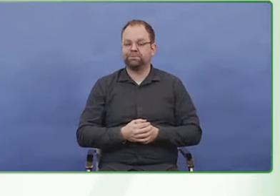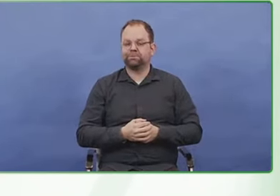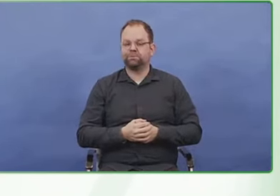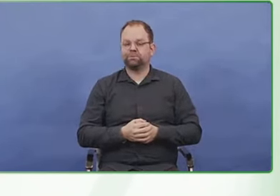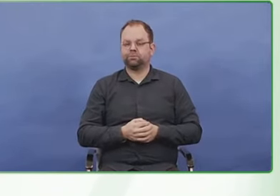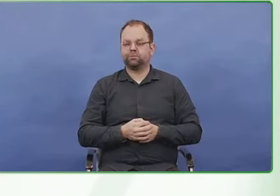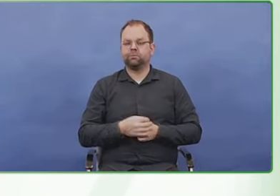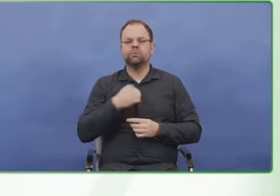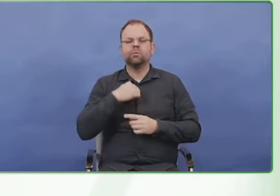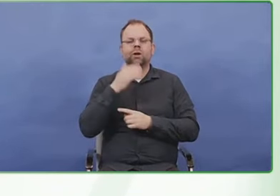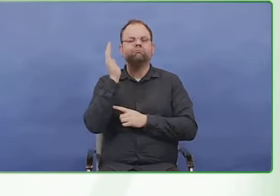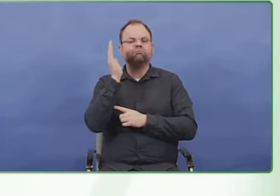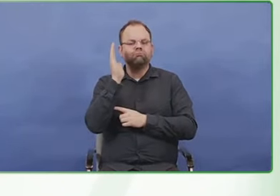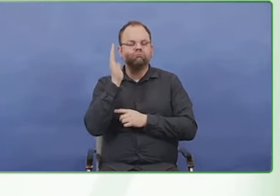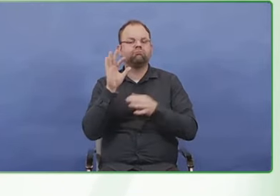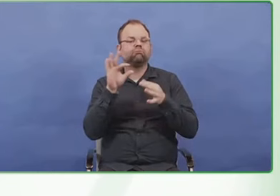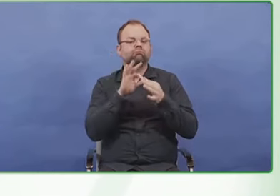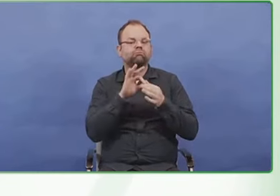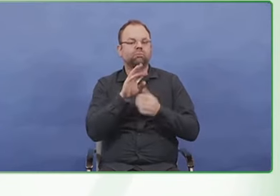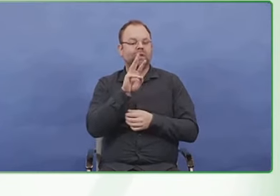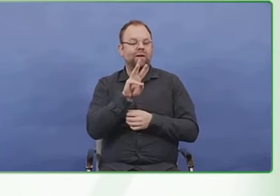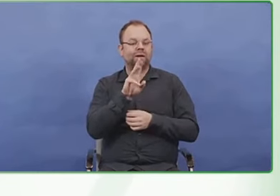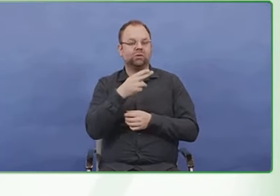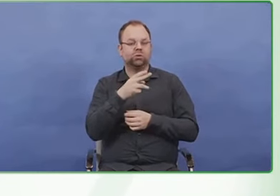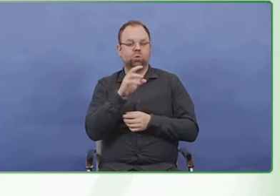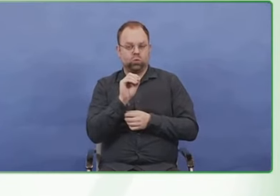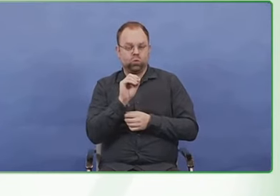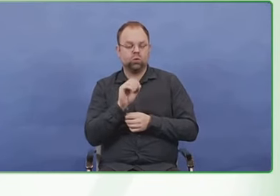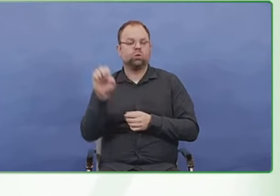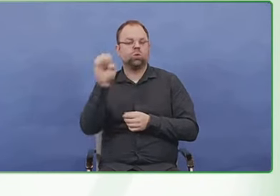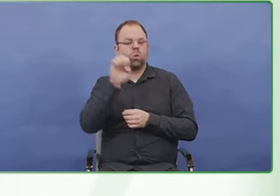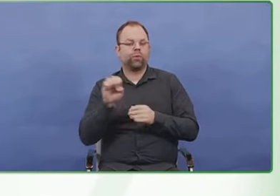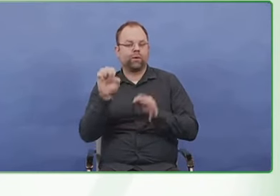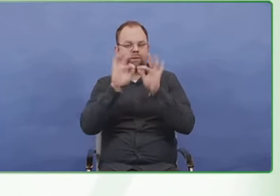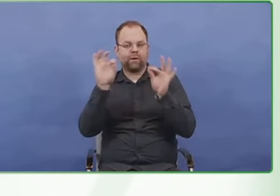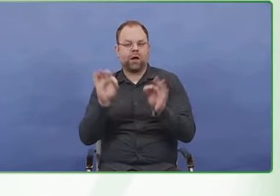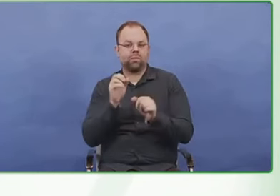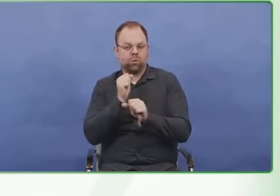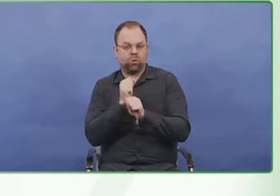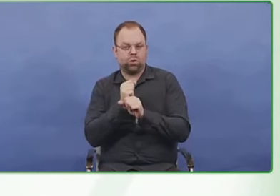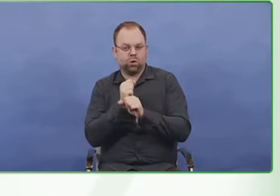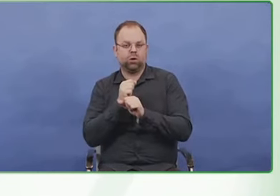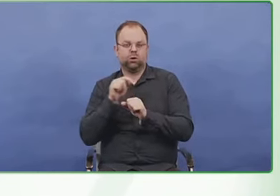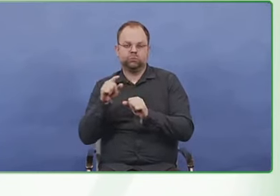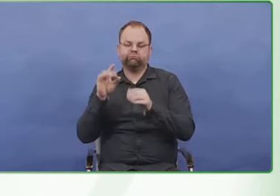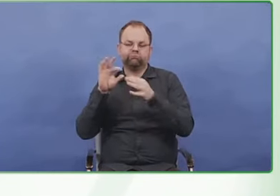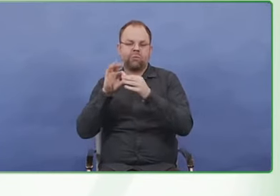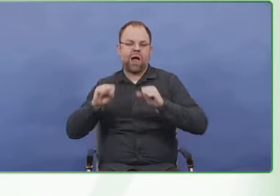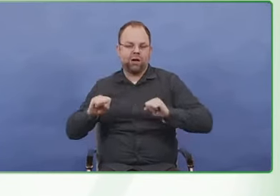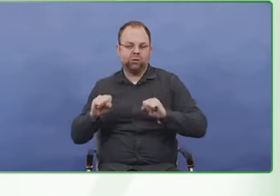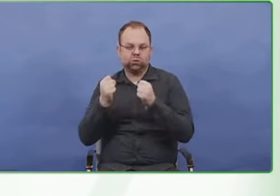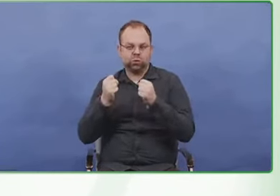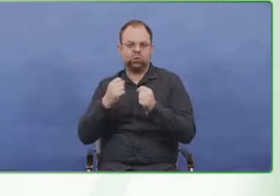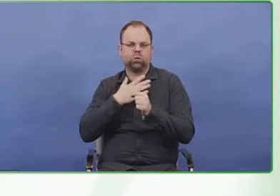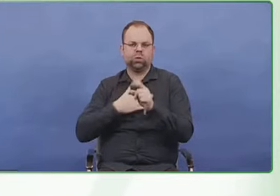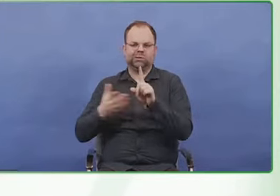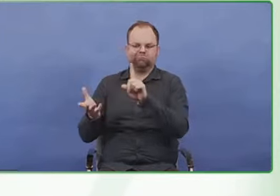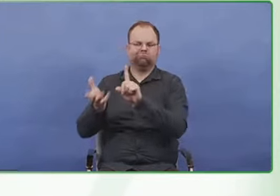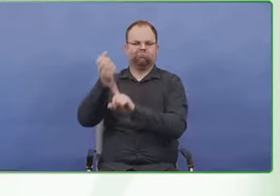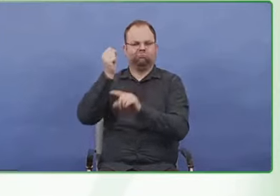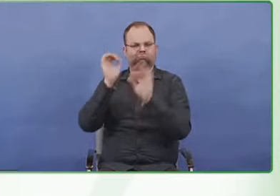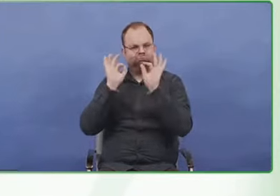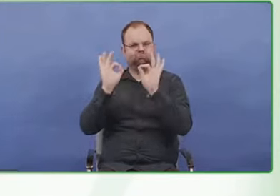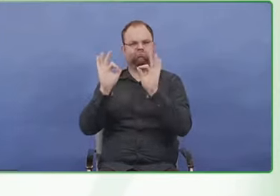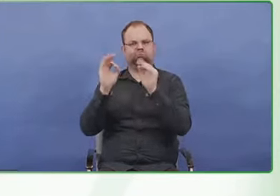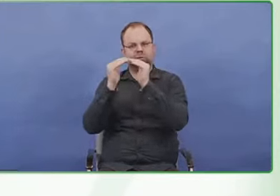the European Union, but also stretching right into Central Asia as well. So it's a very significant region with a significant